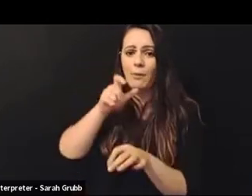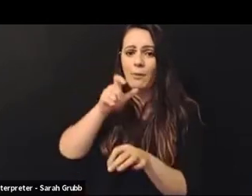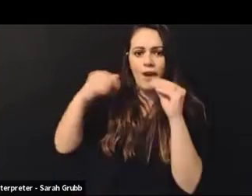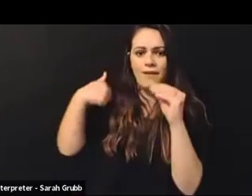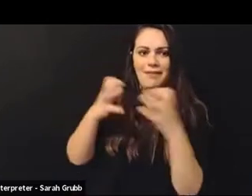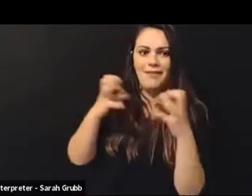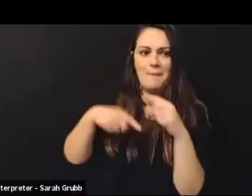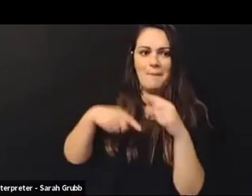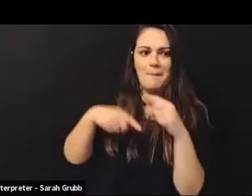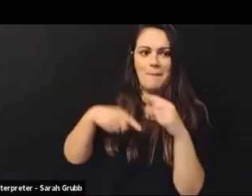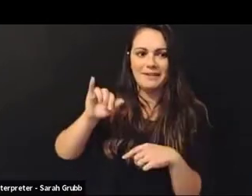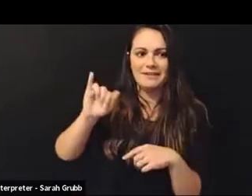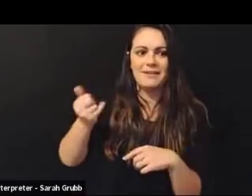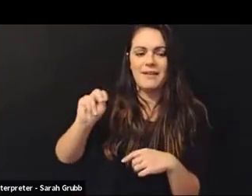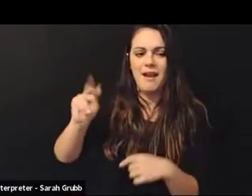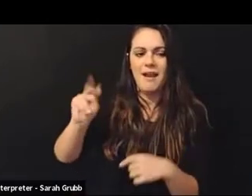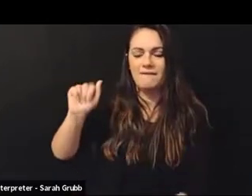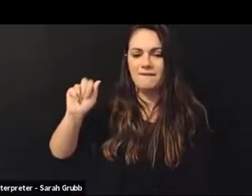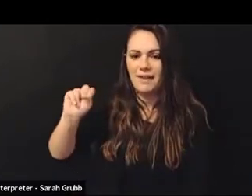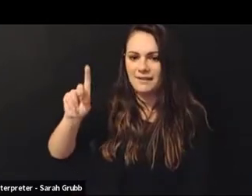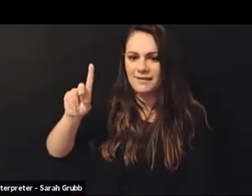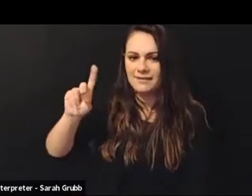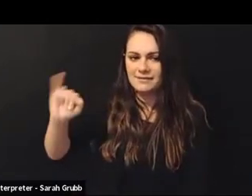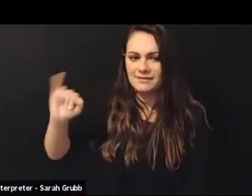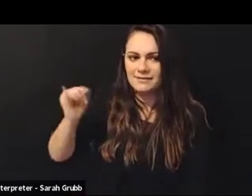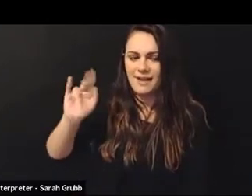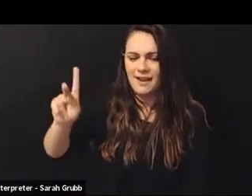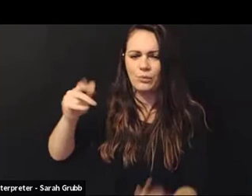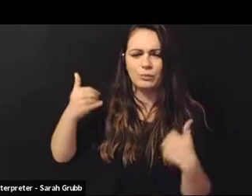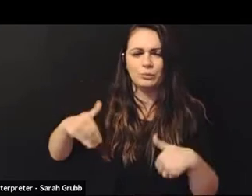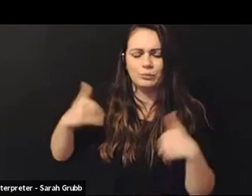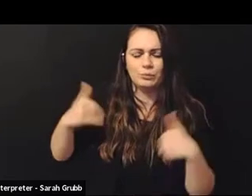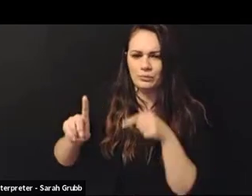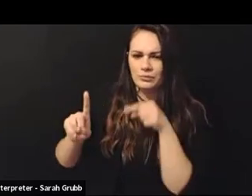know, a guru or a hero to a lot of us.